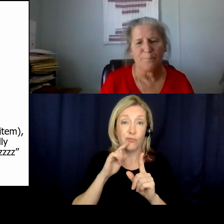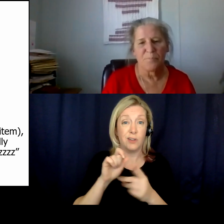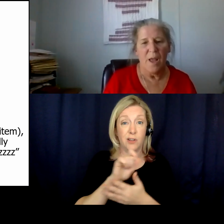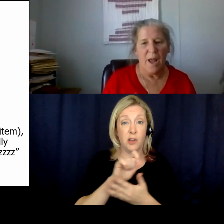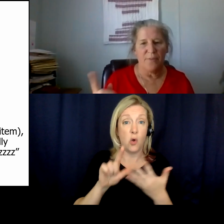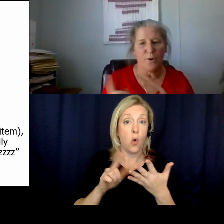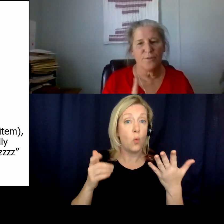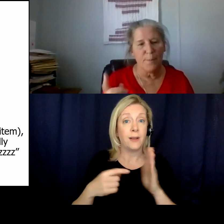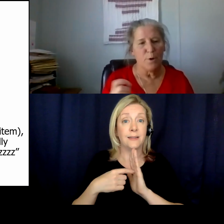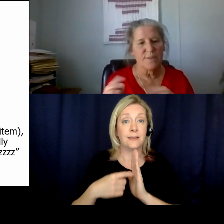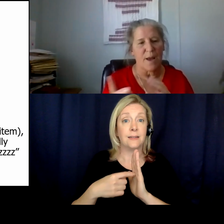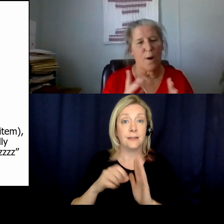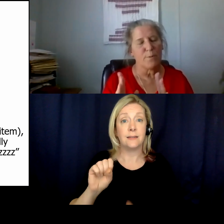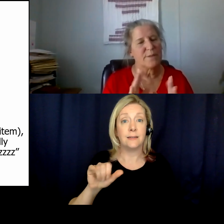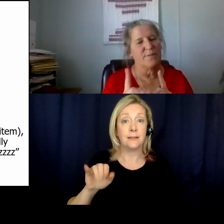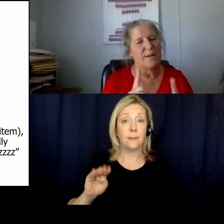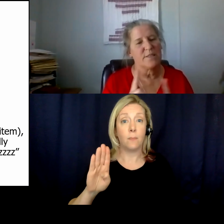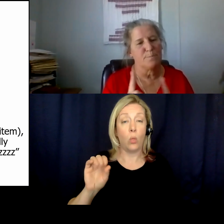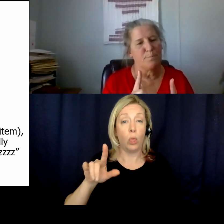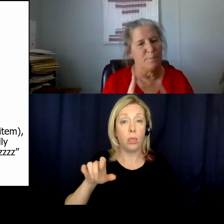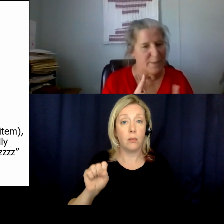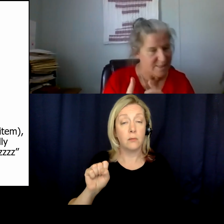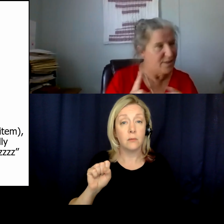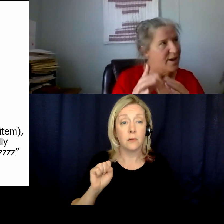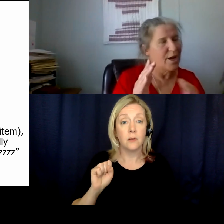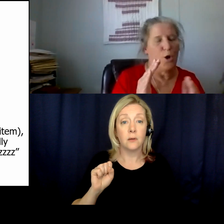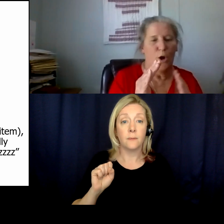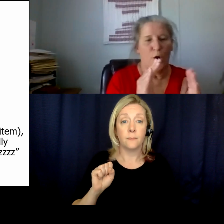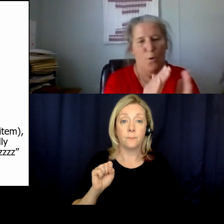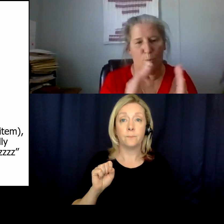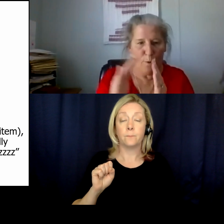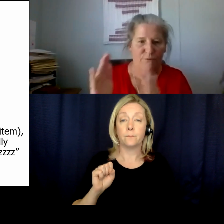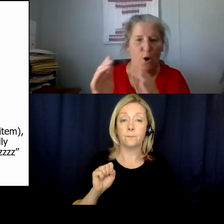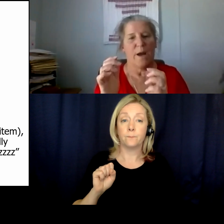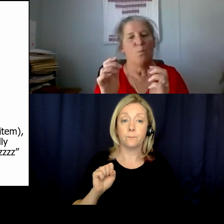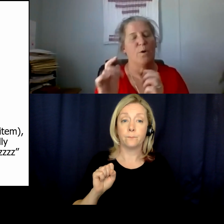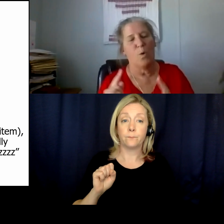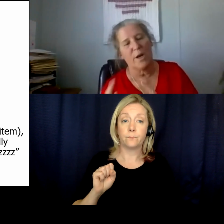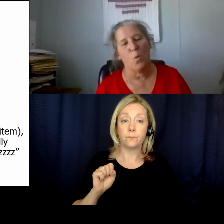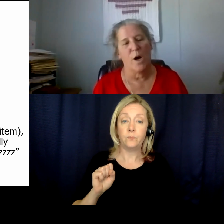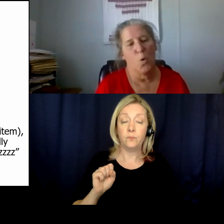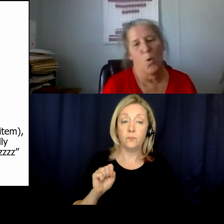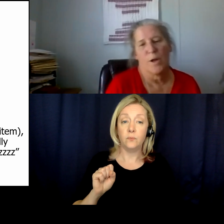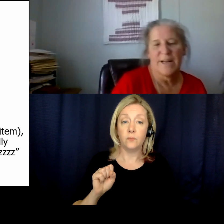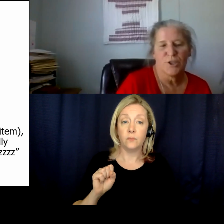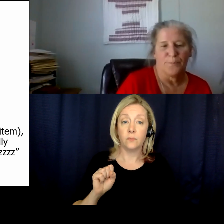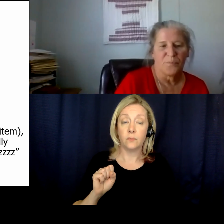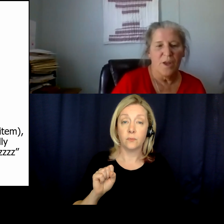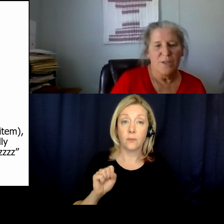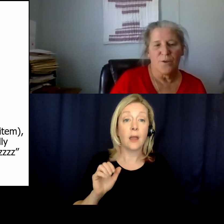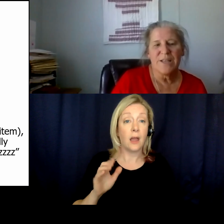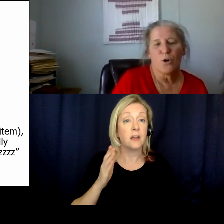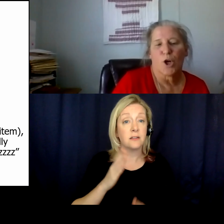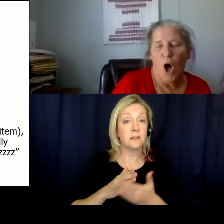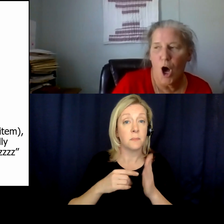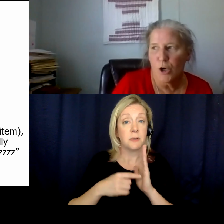right? And there's symbols that represent that specific referent with one-on-one correlation.